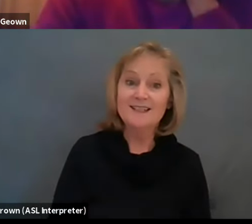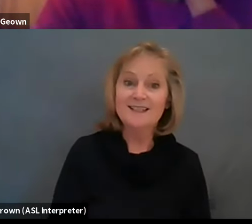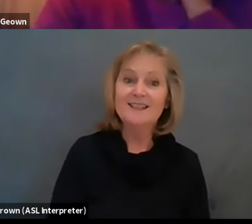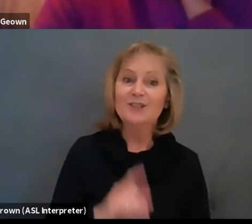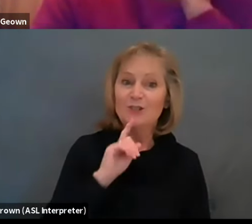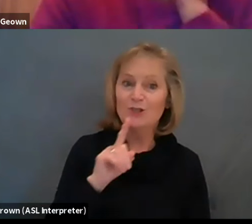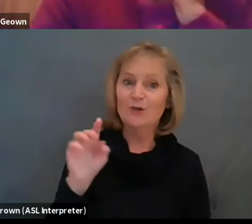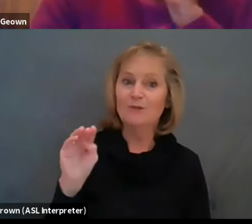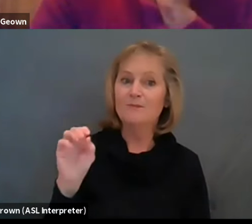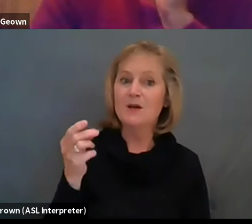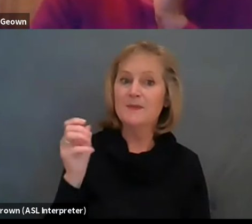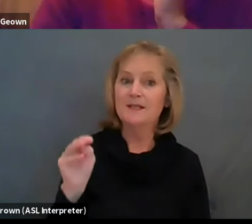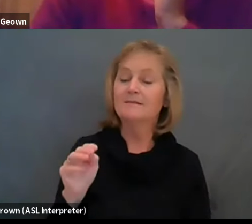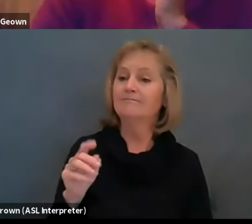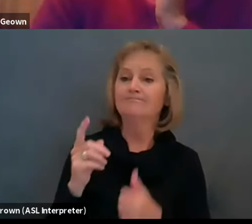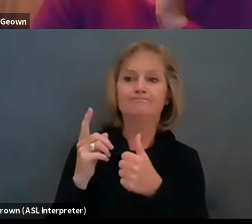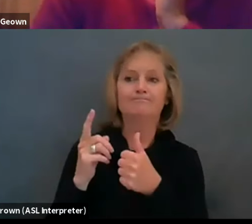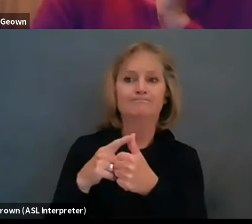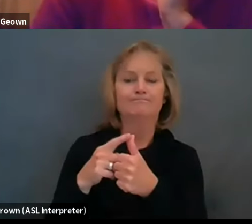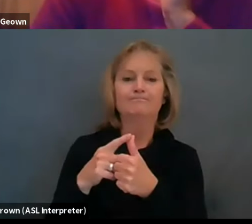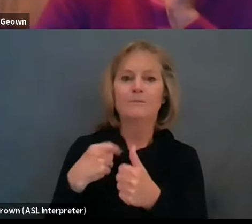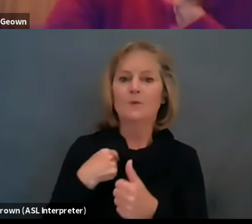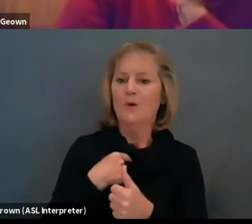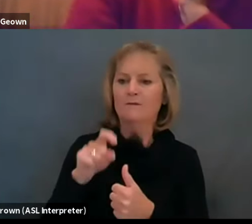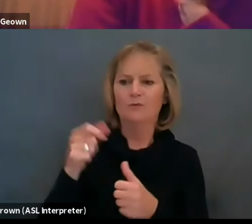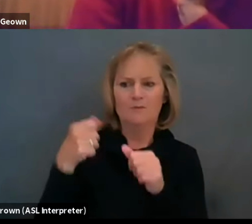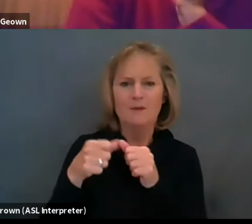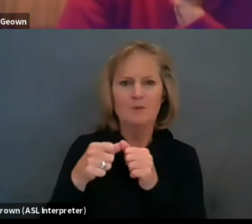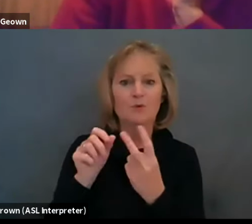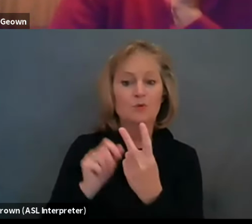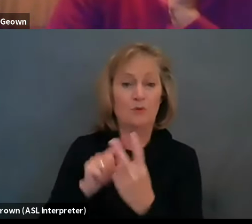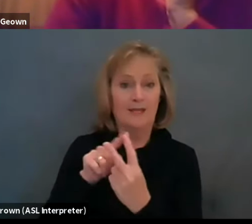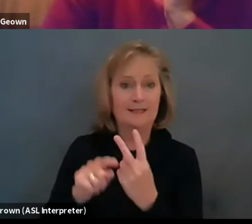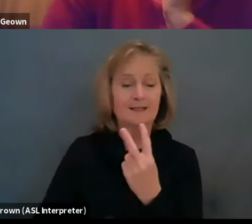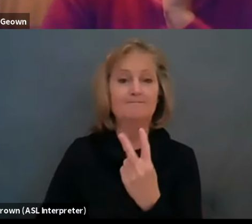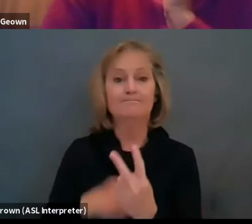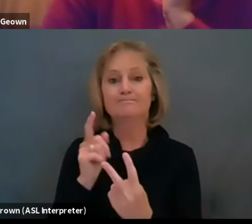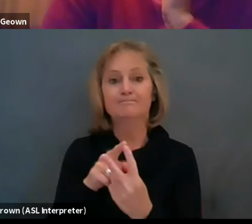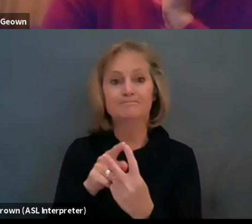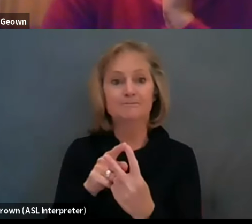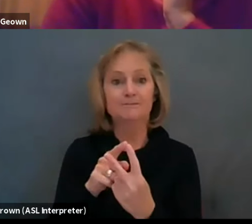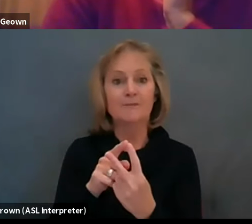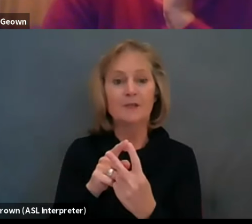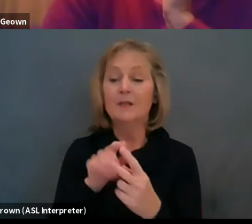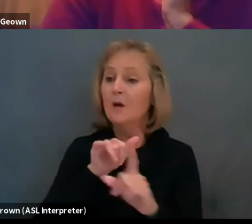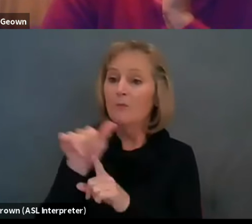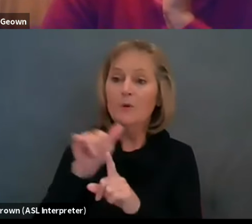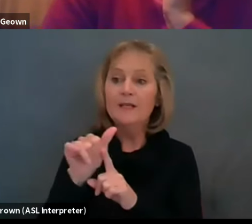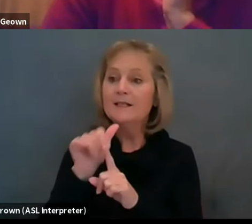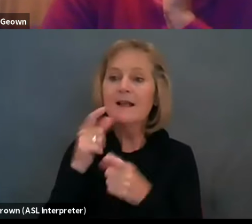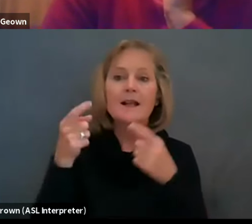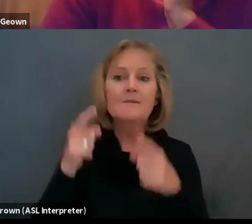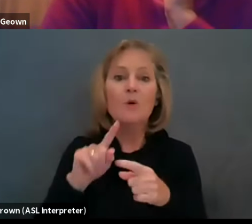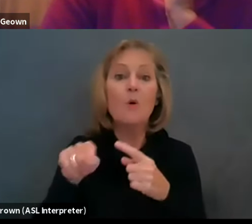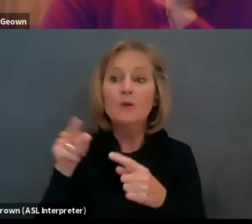Sure. Number one, we have to remember two things. Number one, bullying does not take place